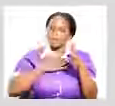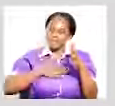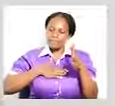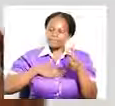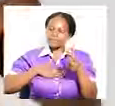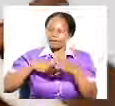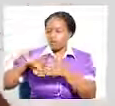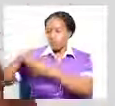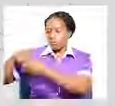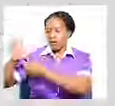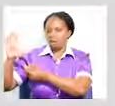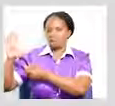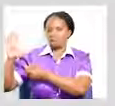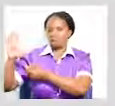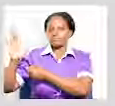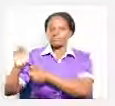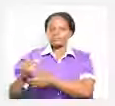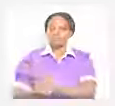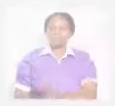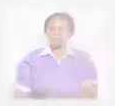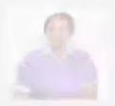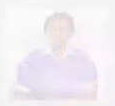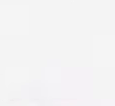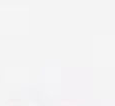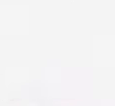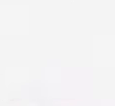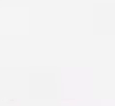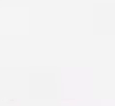steps, kindly leave the polling station.